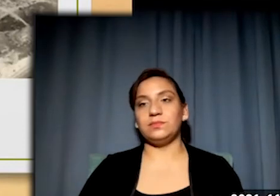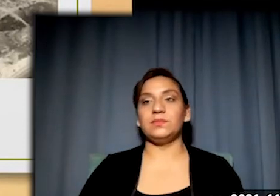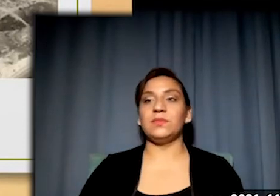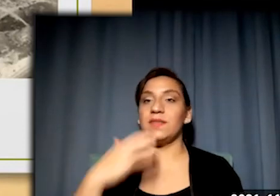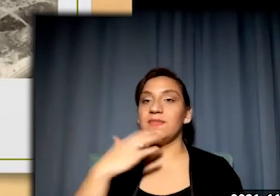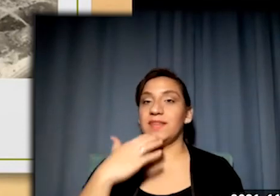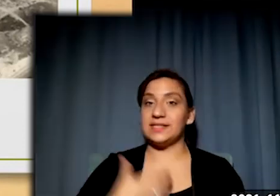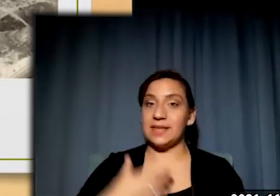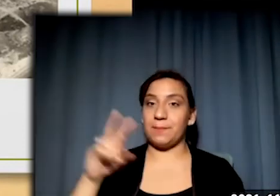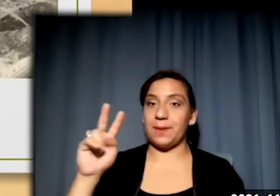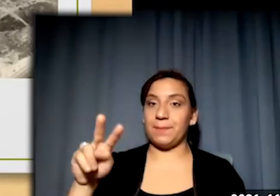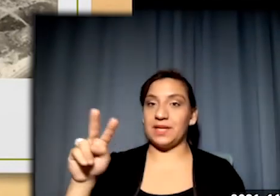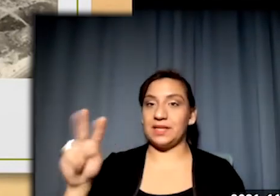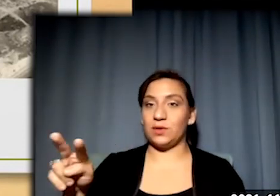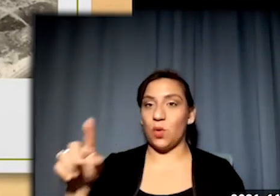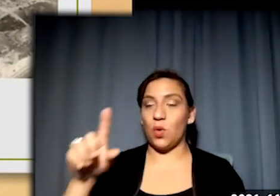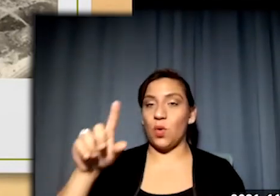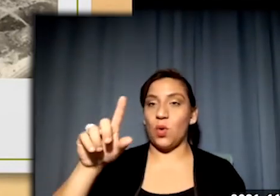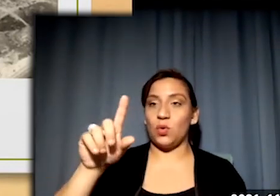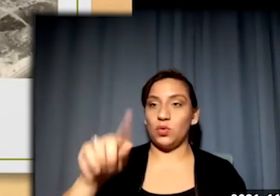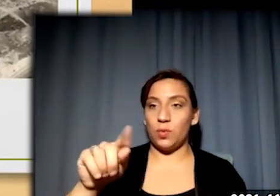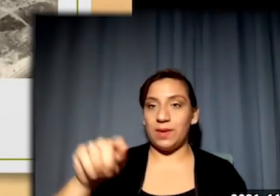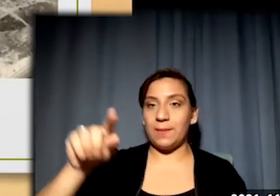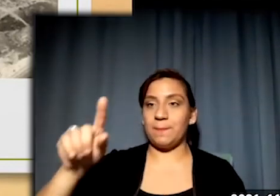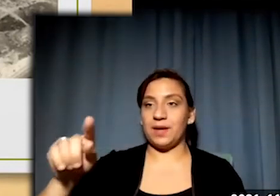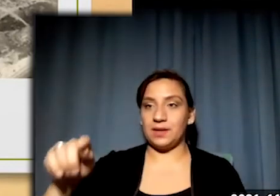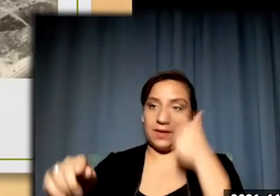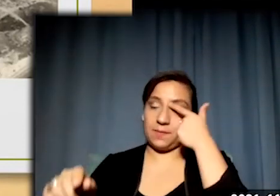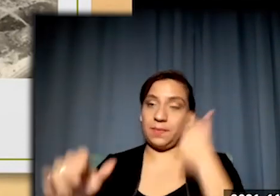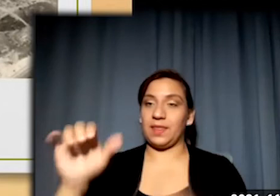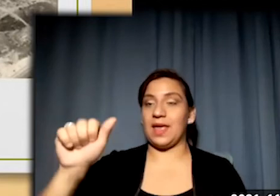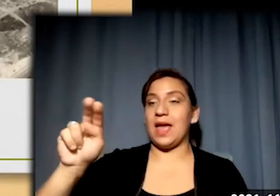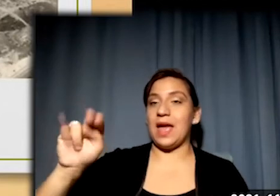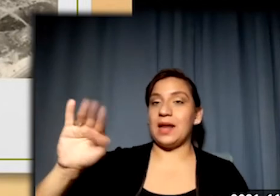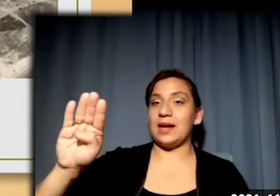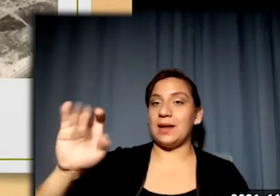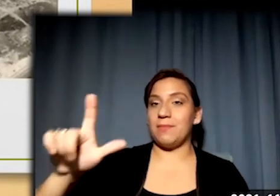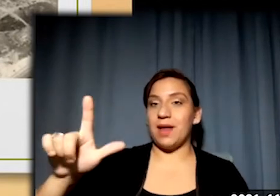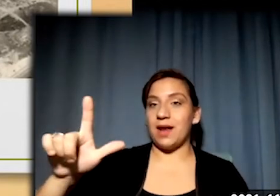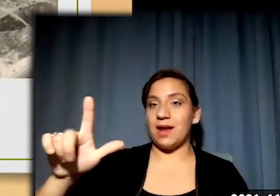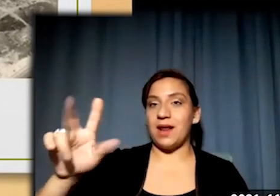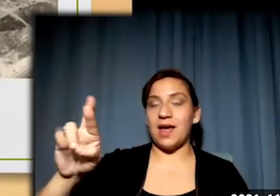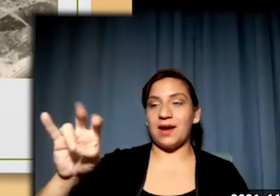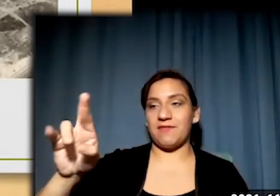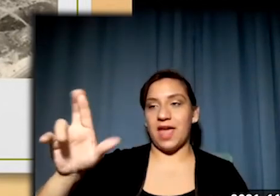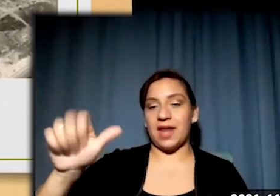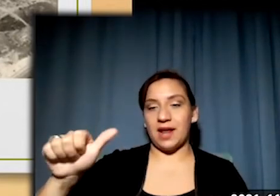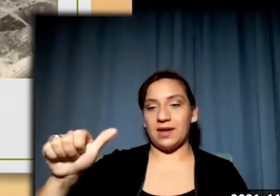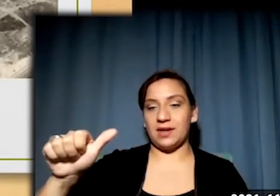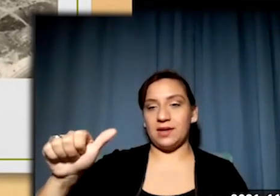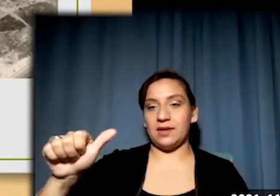Aníbal Sepúlveda Rivera, planner and member of the Puerto Rico Academy of History, made a